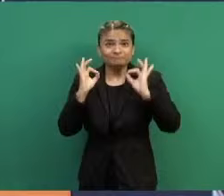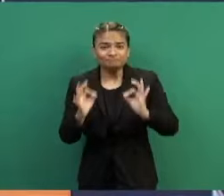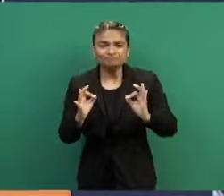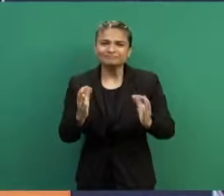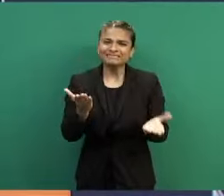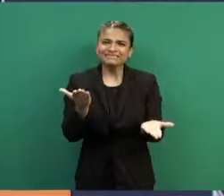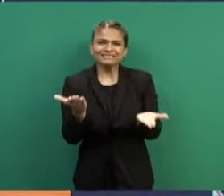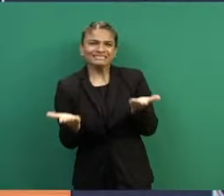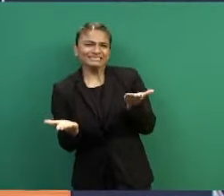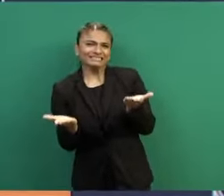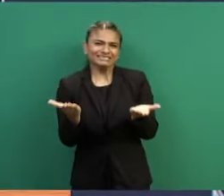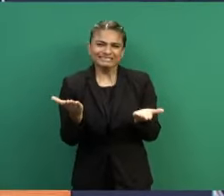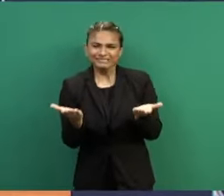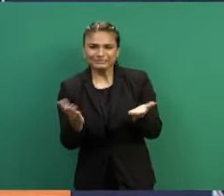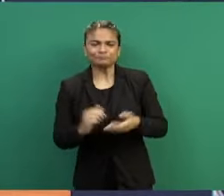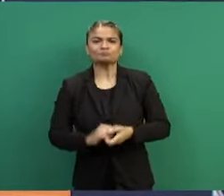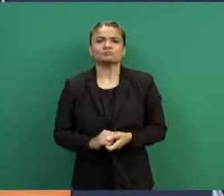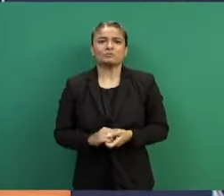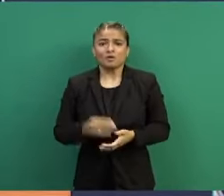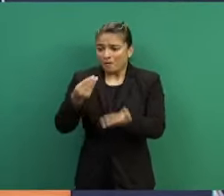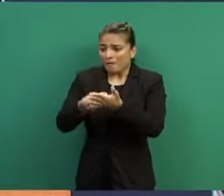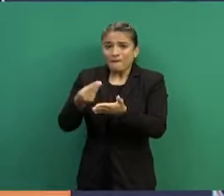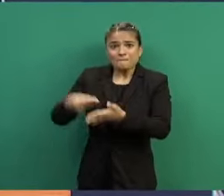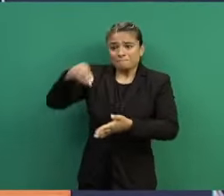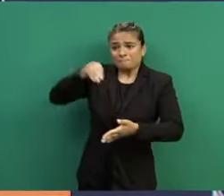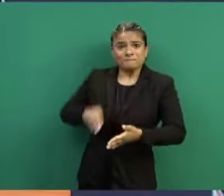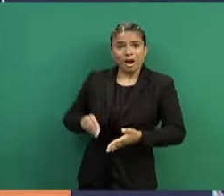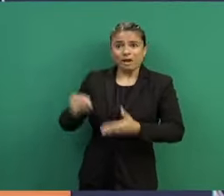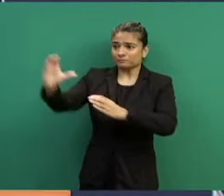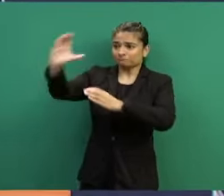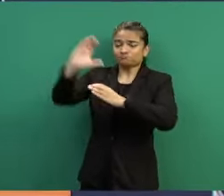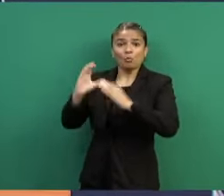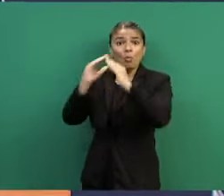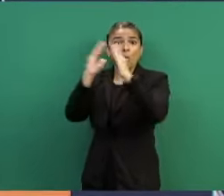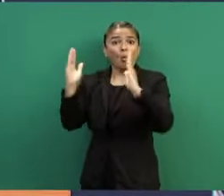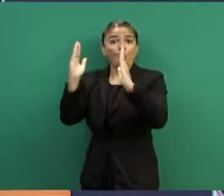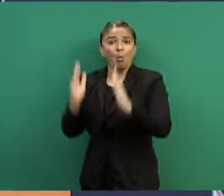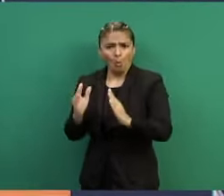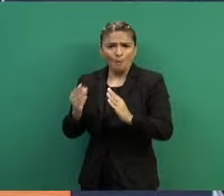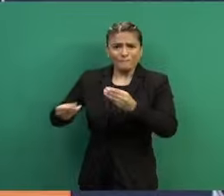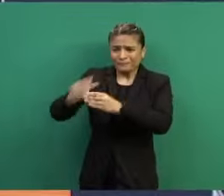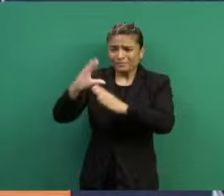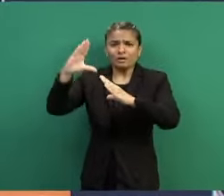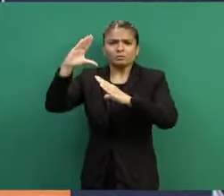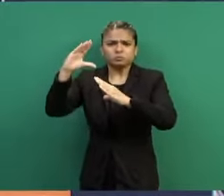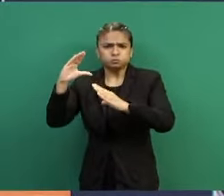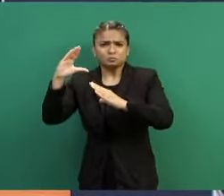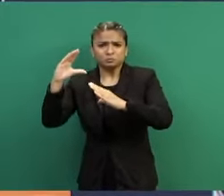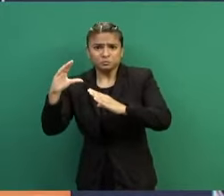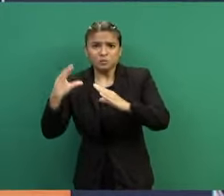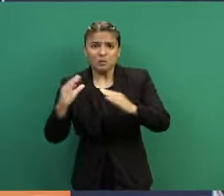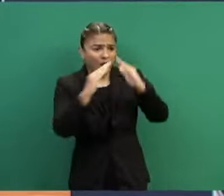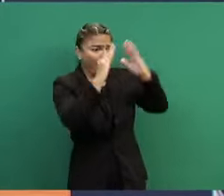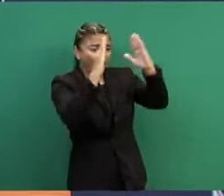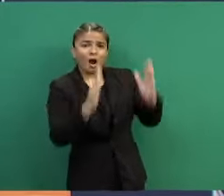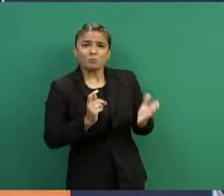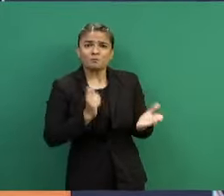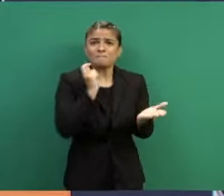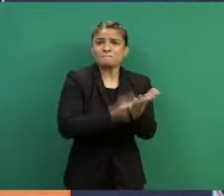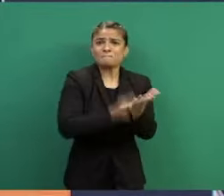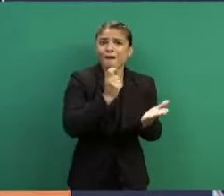consumption and falling property prices may be a drag on growth for a sustained period. Climate